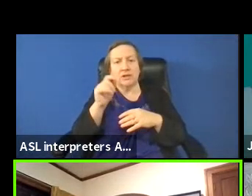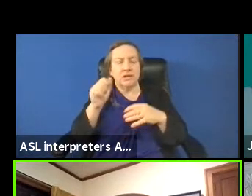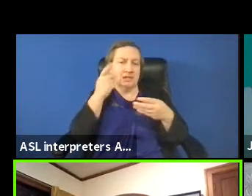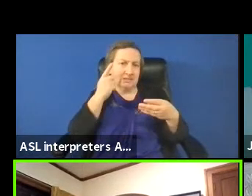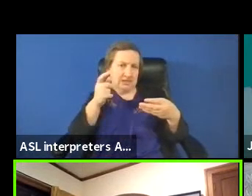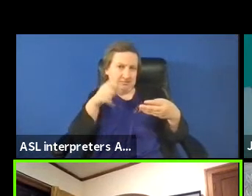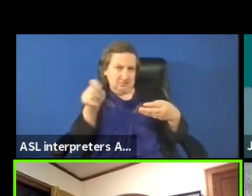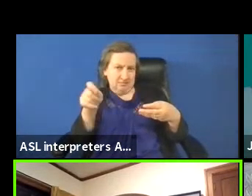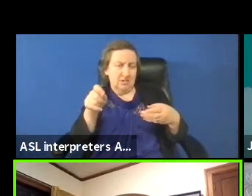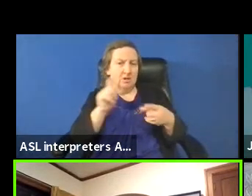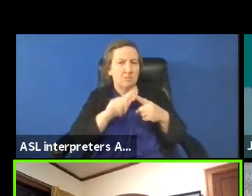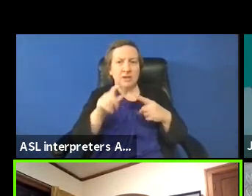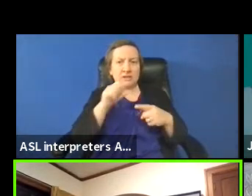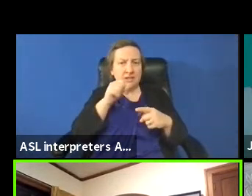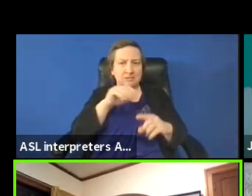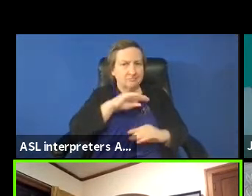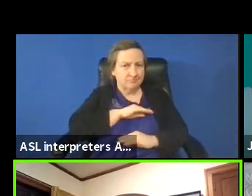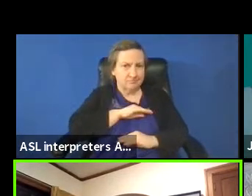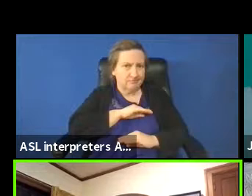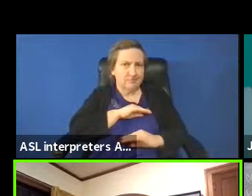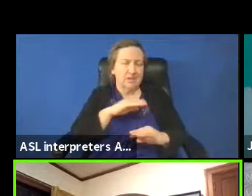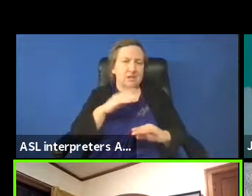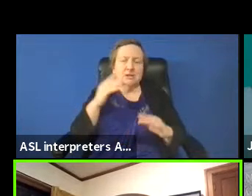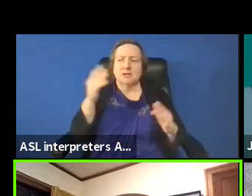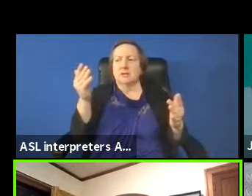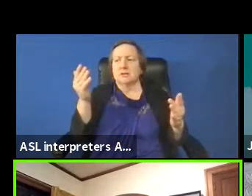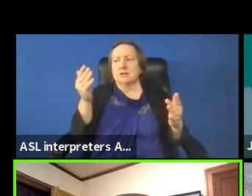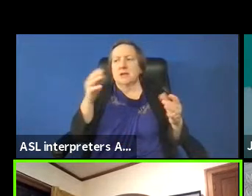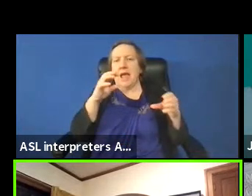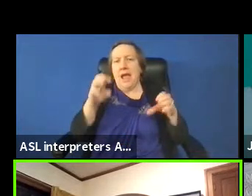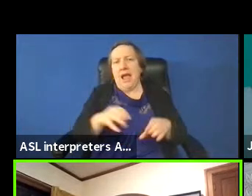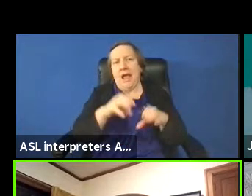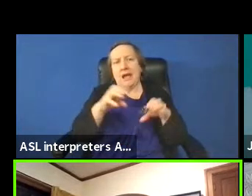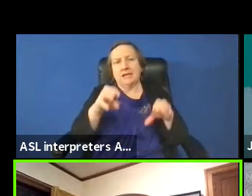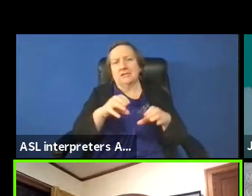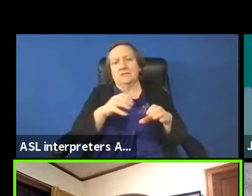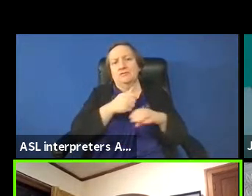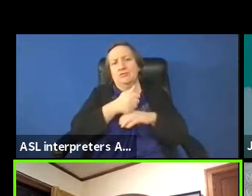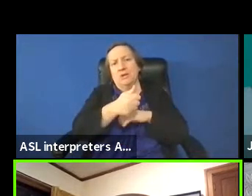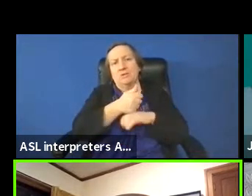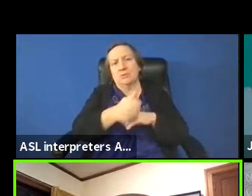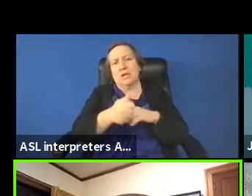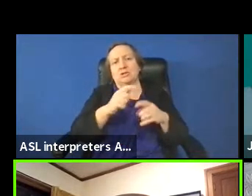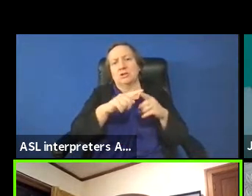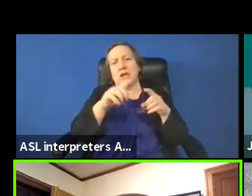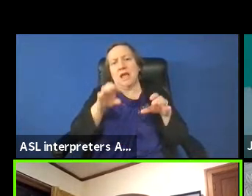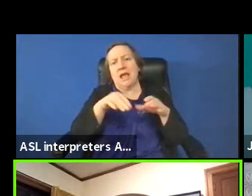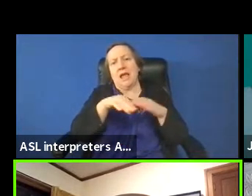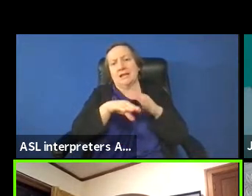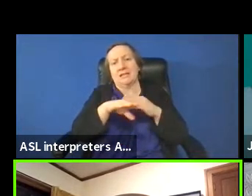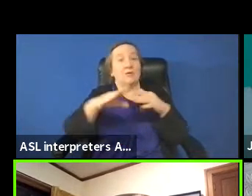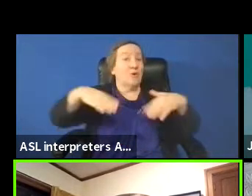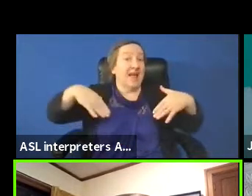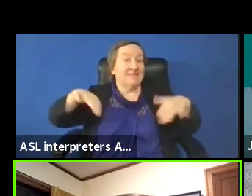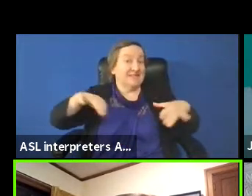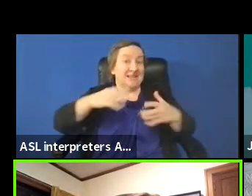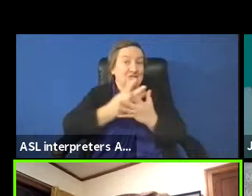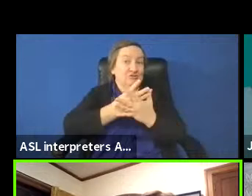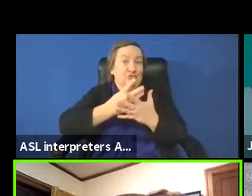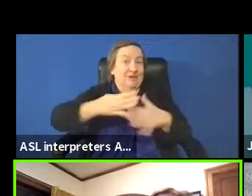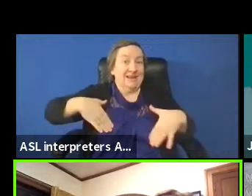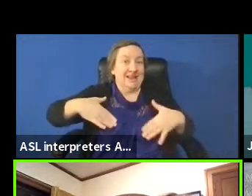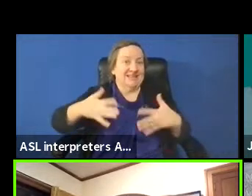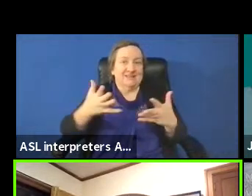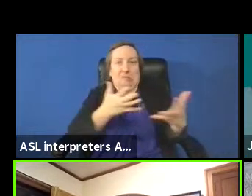but it doesn't do very well in active transportation access or something like. We have not done the screening yet, so please